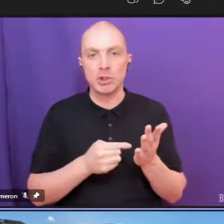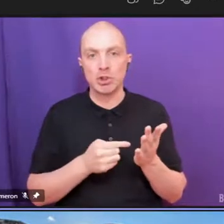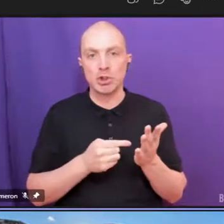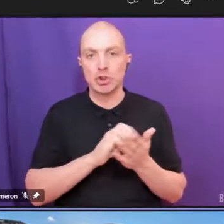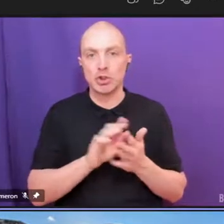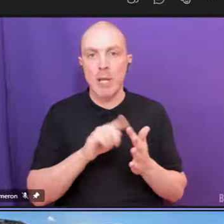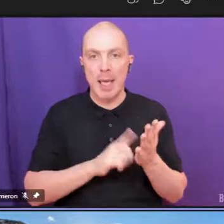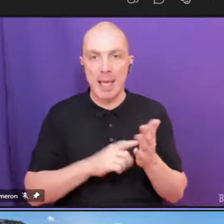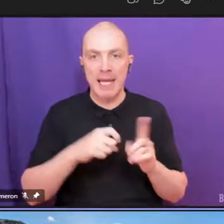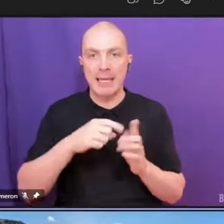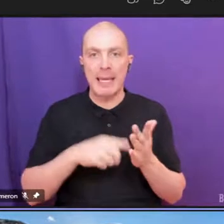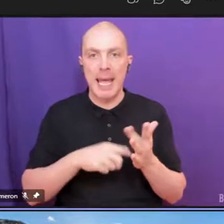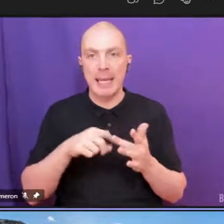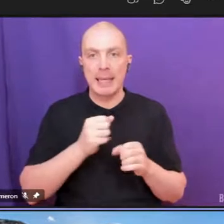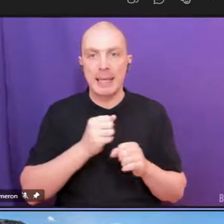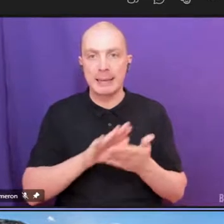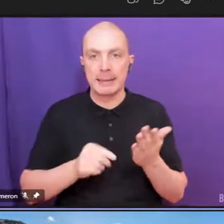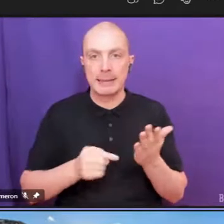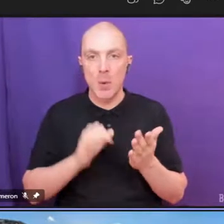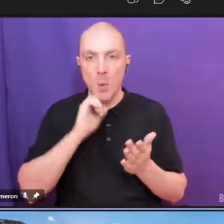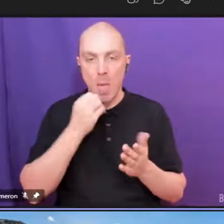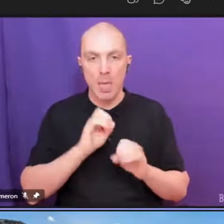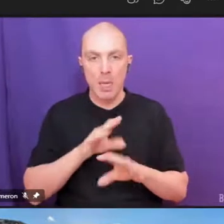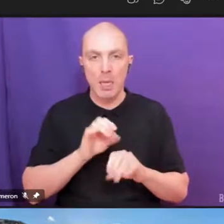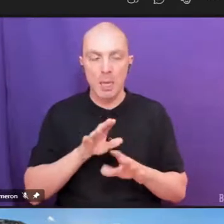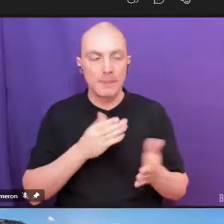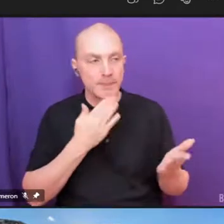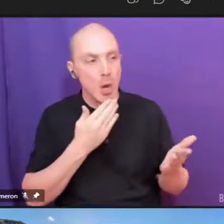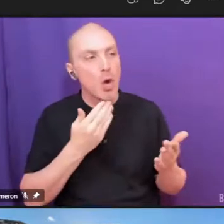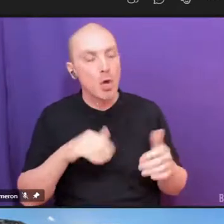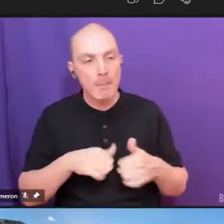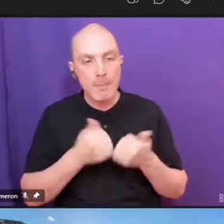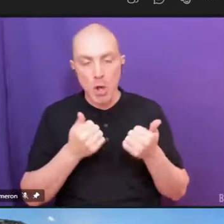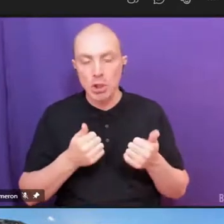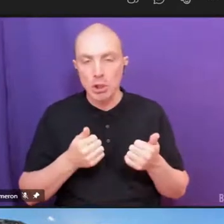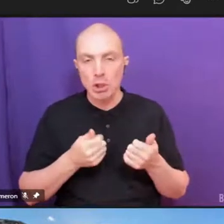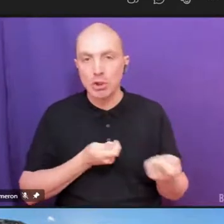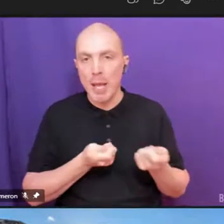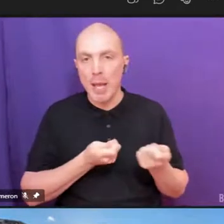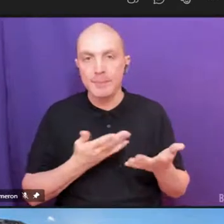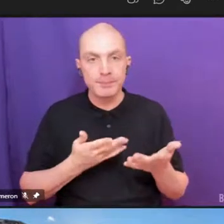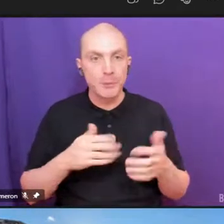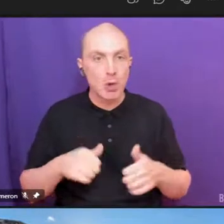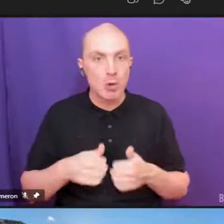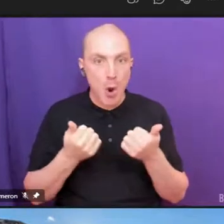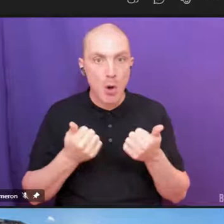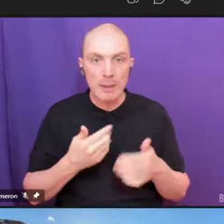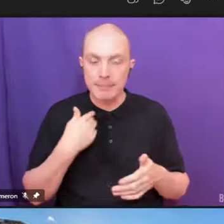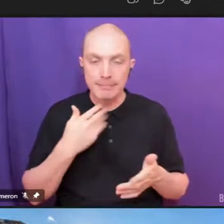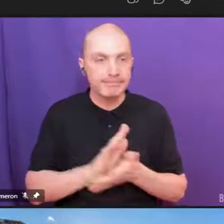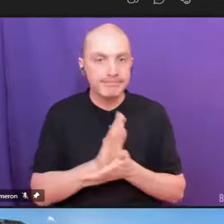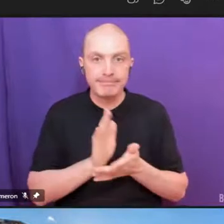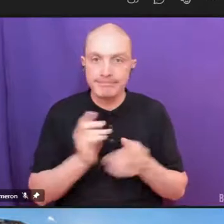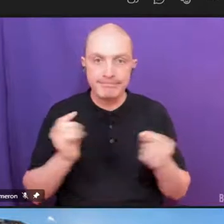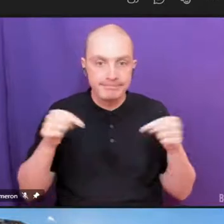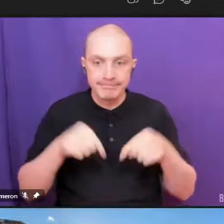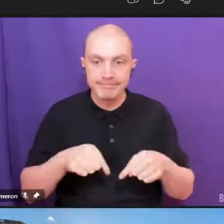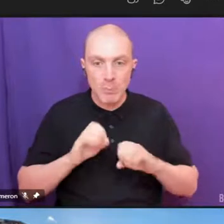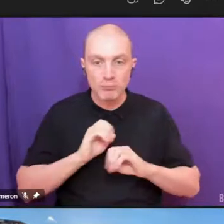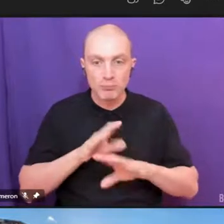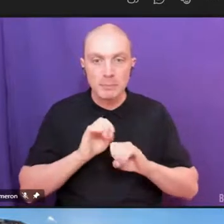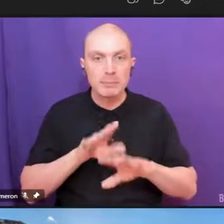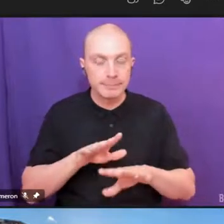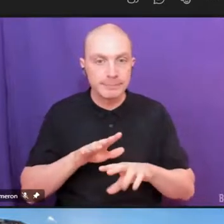you. Good morning, Chair. Good morning, everyone. I'm pleased to be with you today to present our findings from